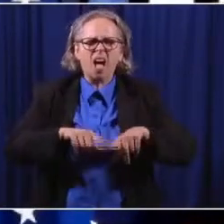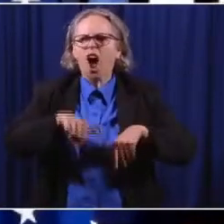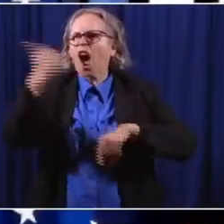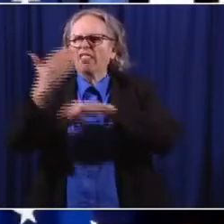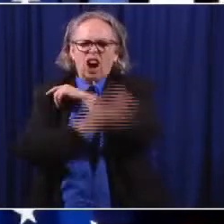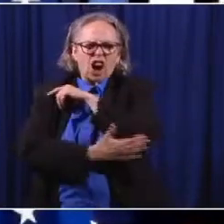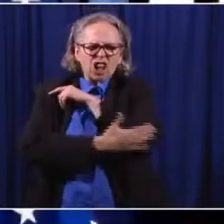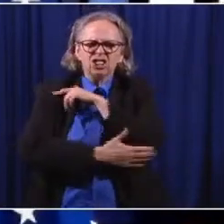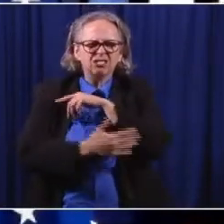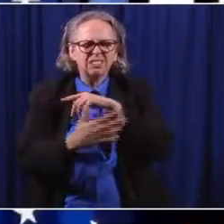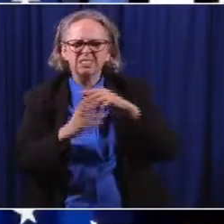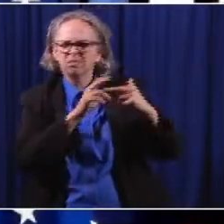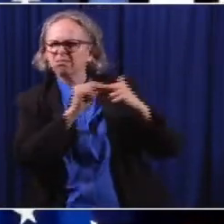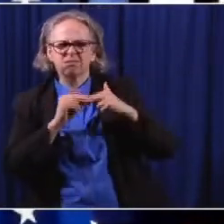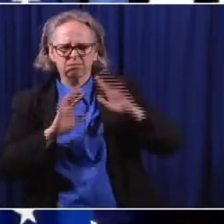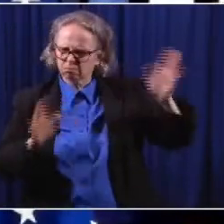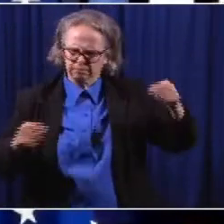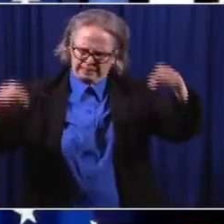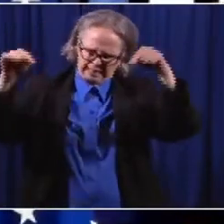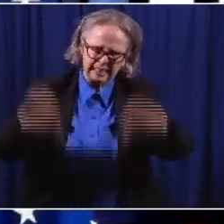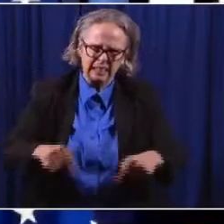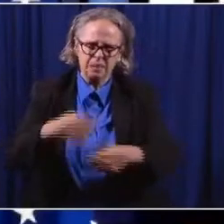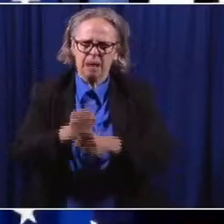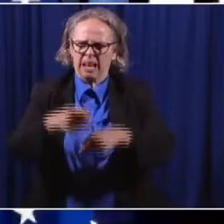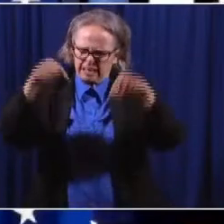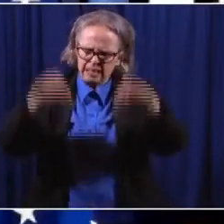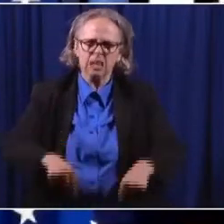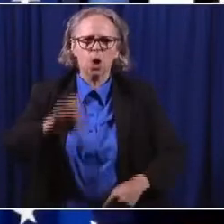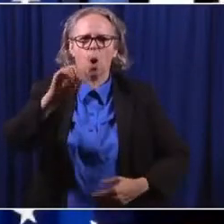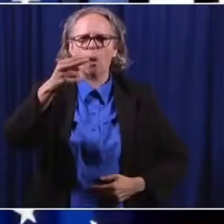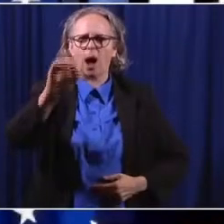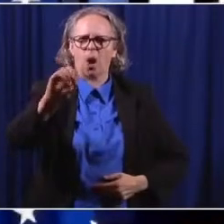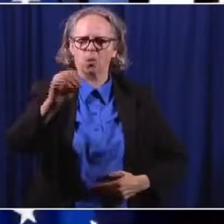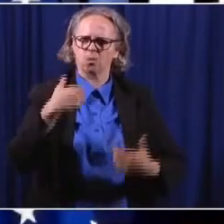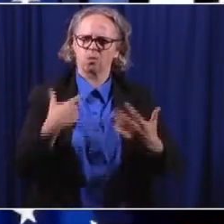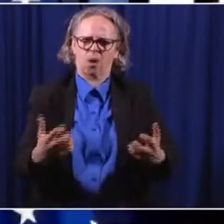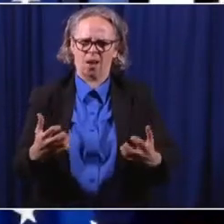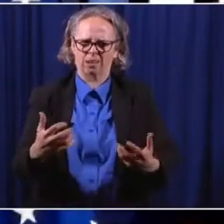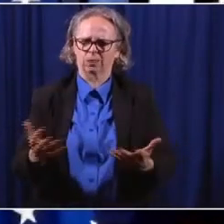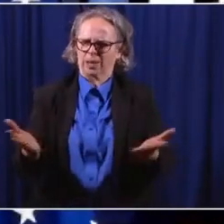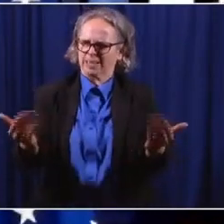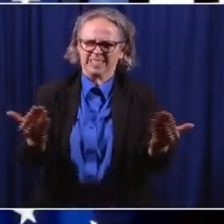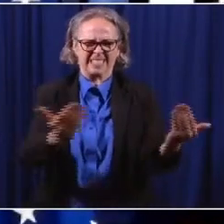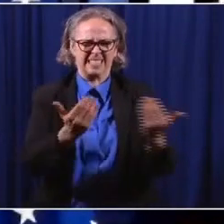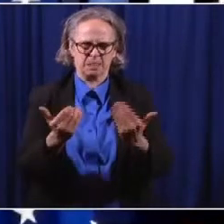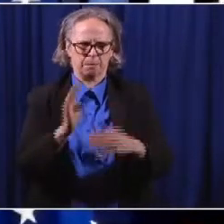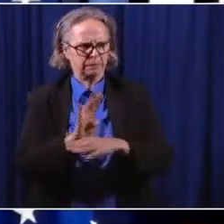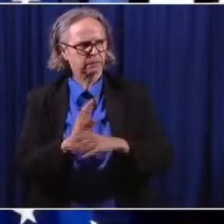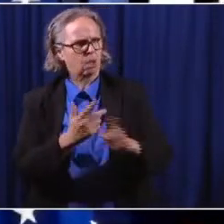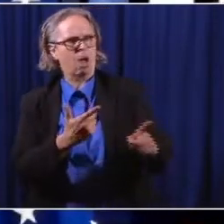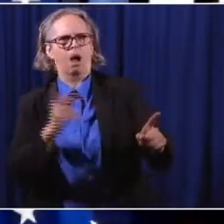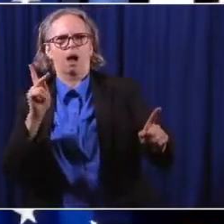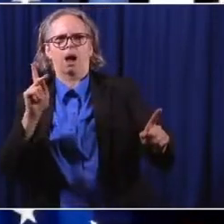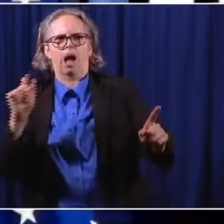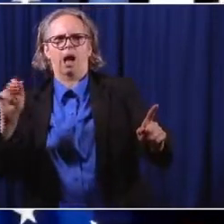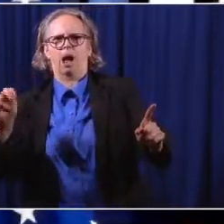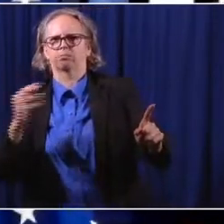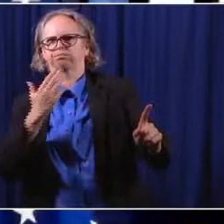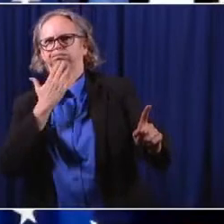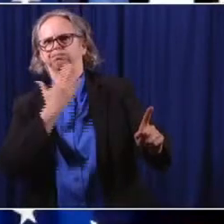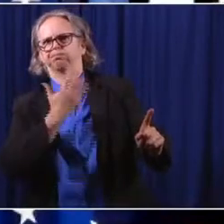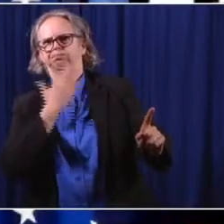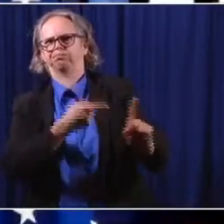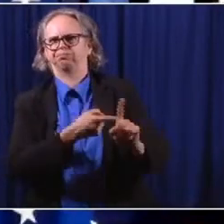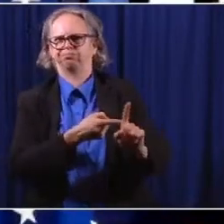build a domestic supply chain for this, also for the long run. And so what CAM Manufacturing is doing is